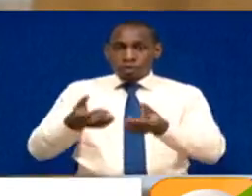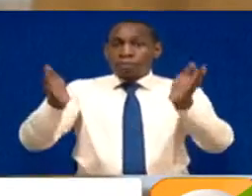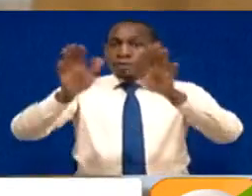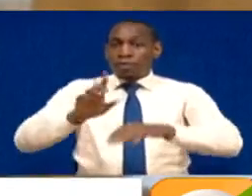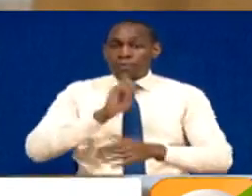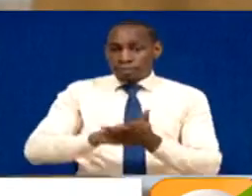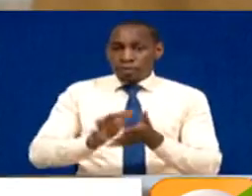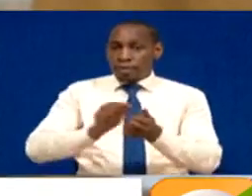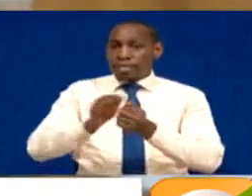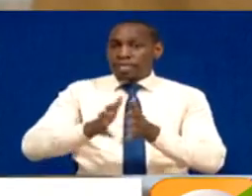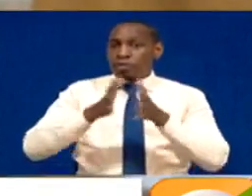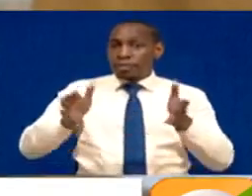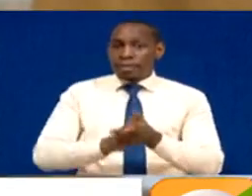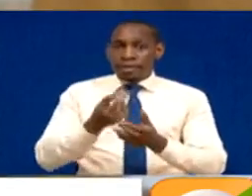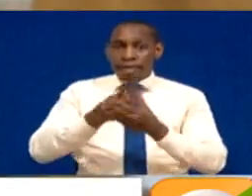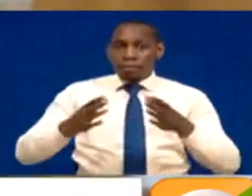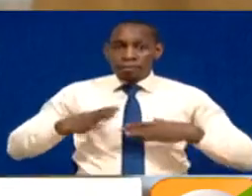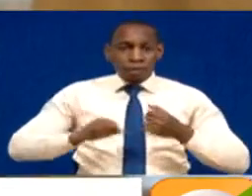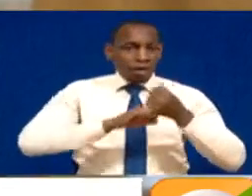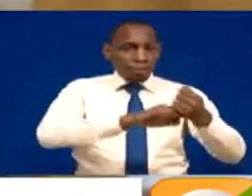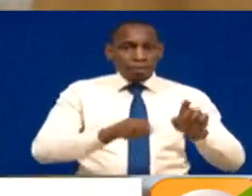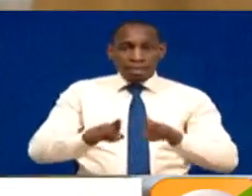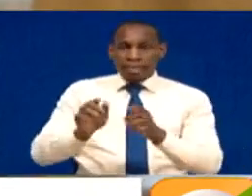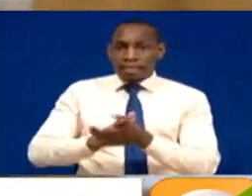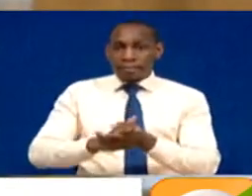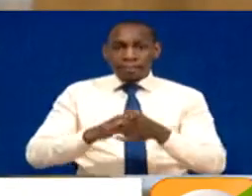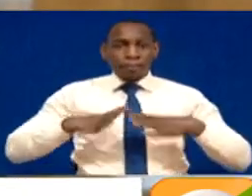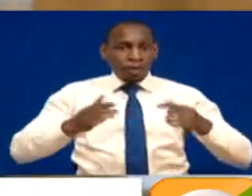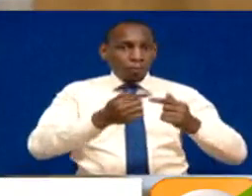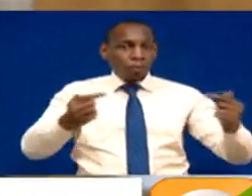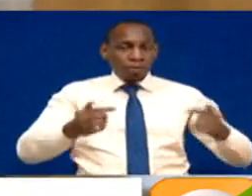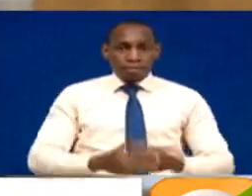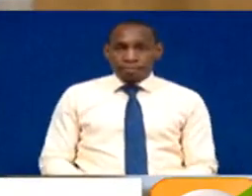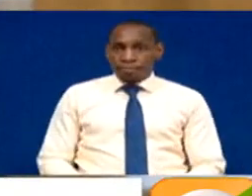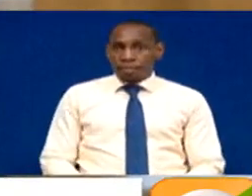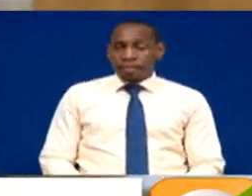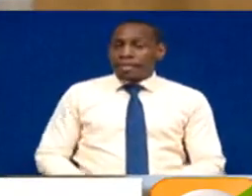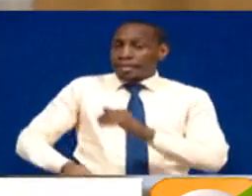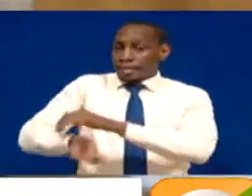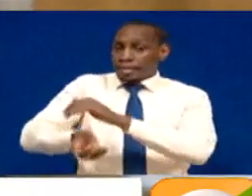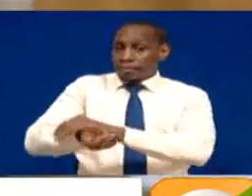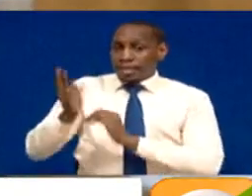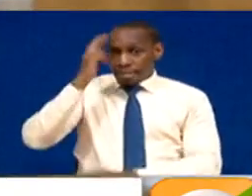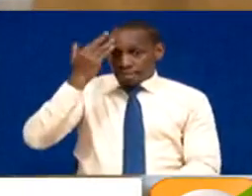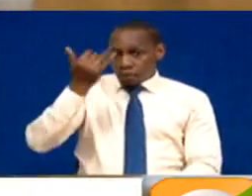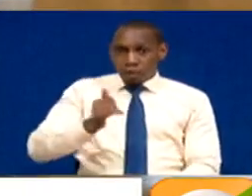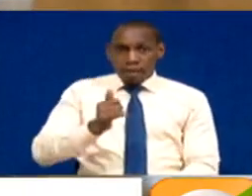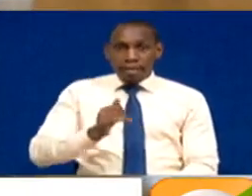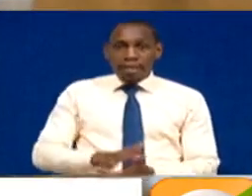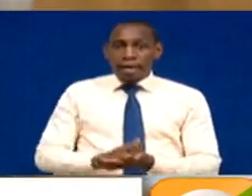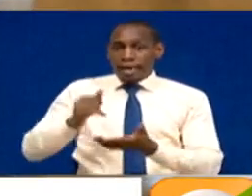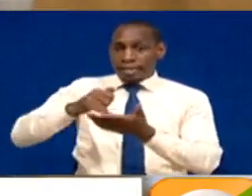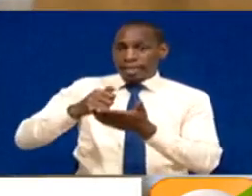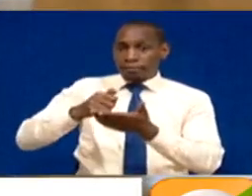total destruction to both his supporters and opponents. This explains why he was dragging